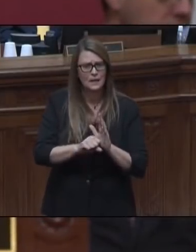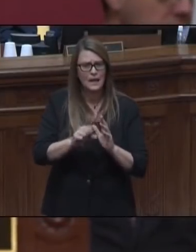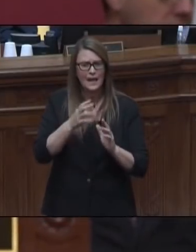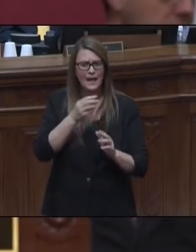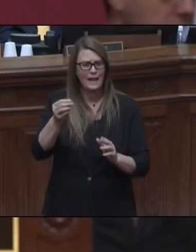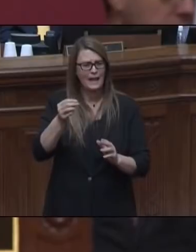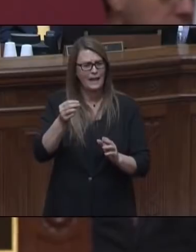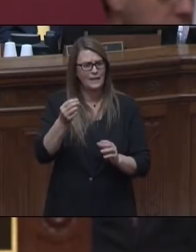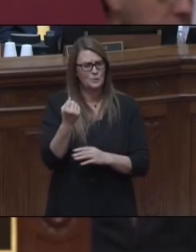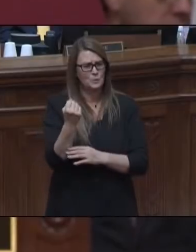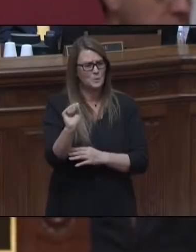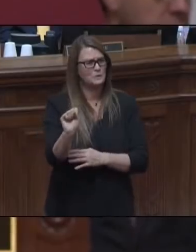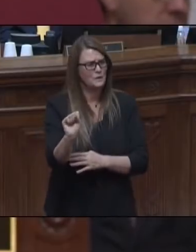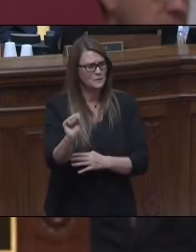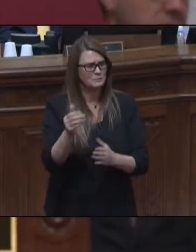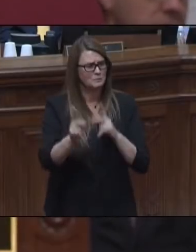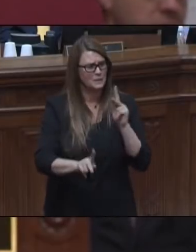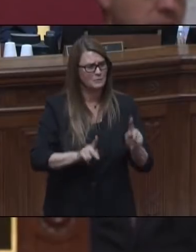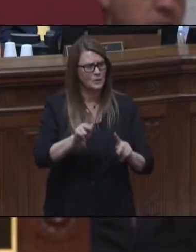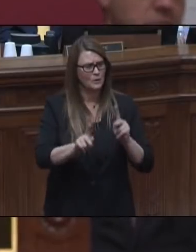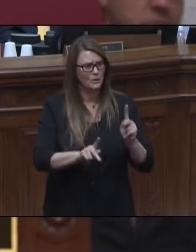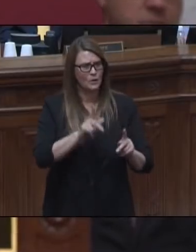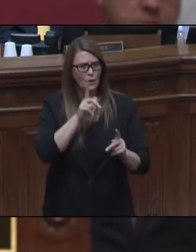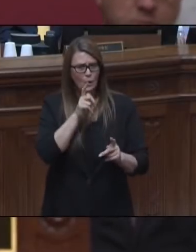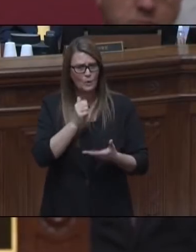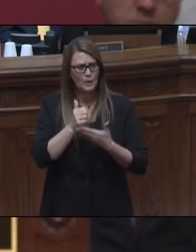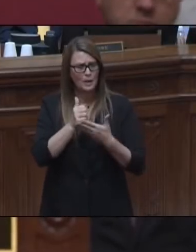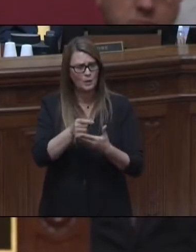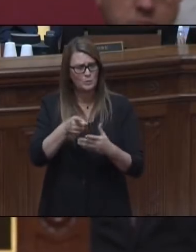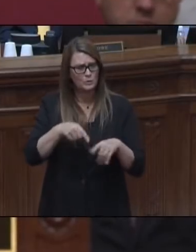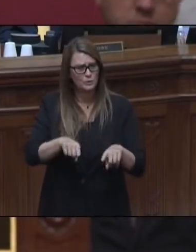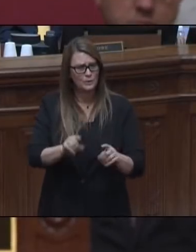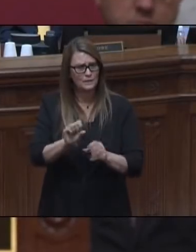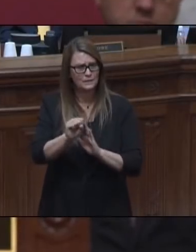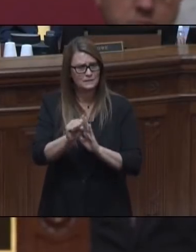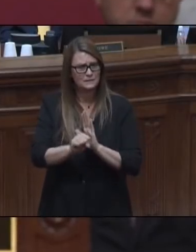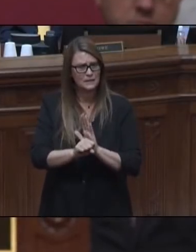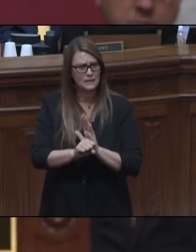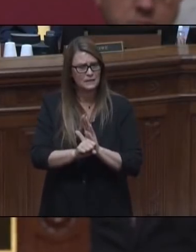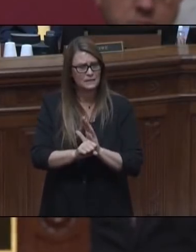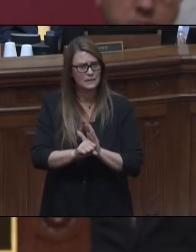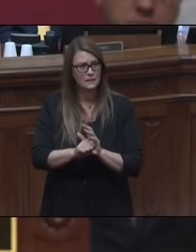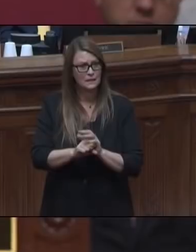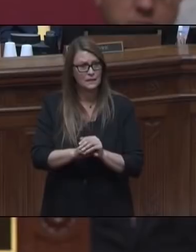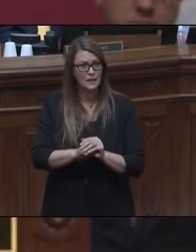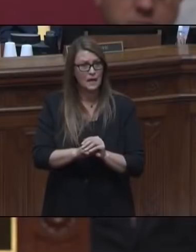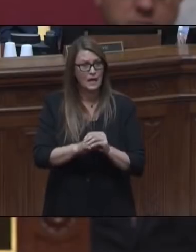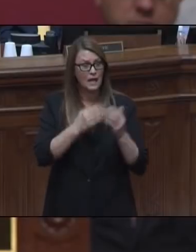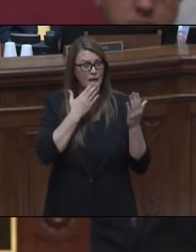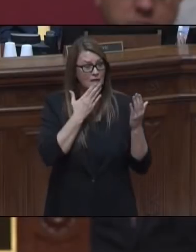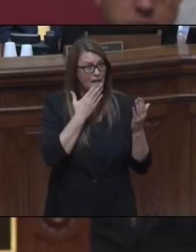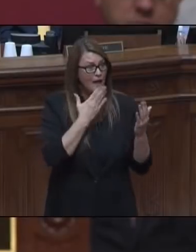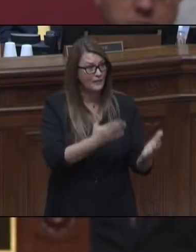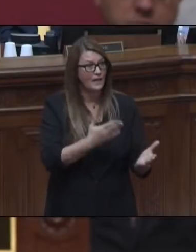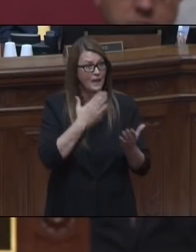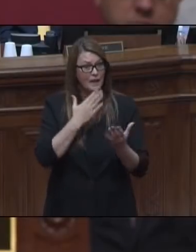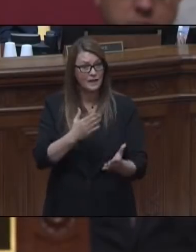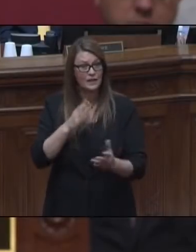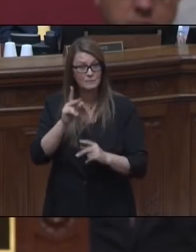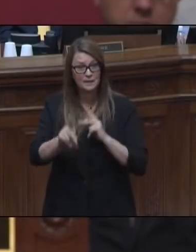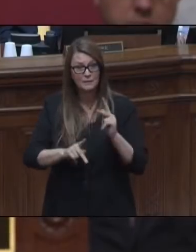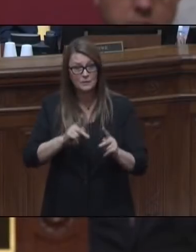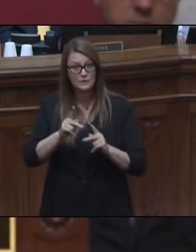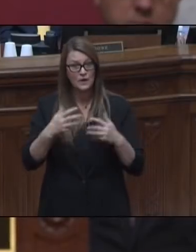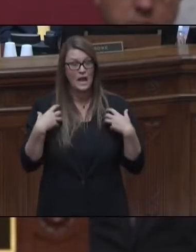that have made this state and still continue to do so. So I thank them. I thank all those, whether they be